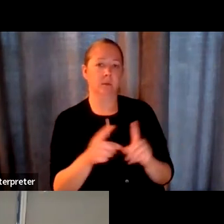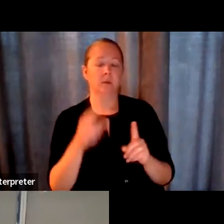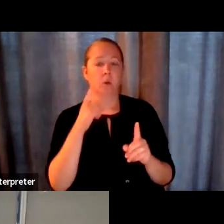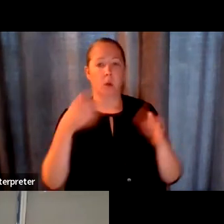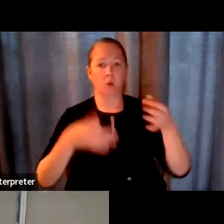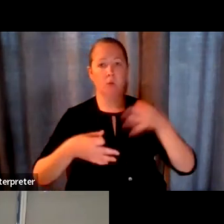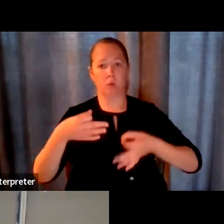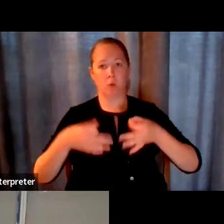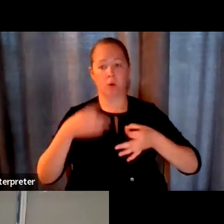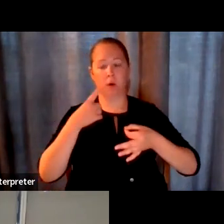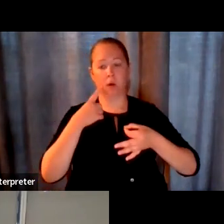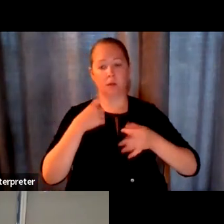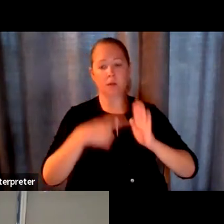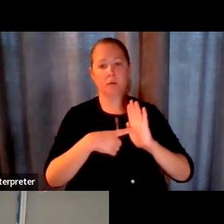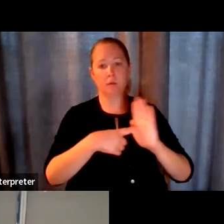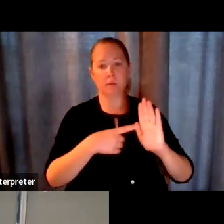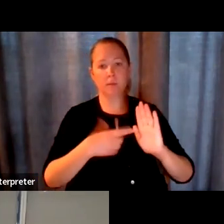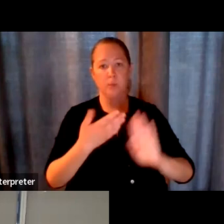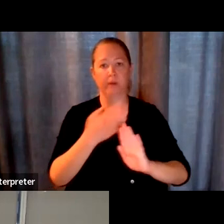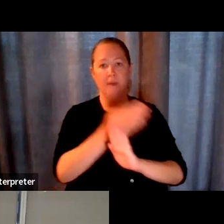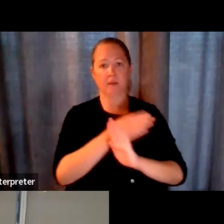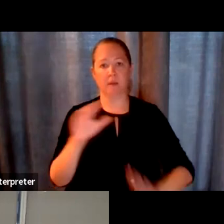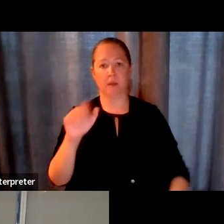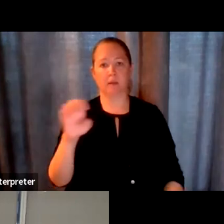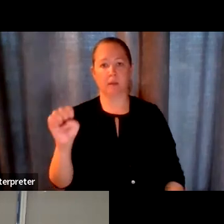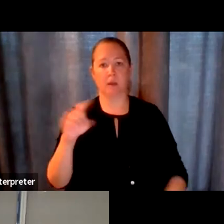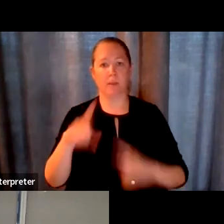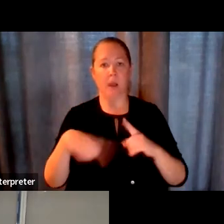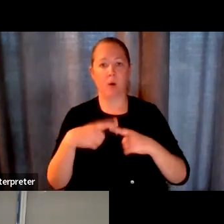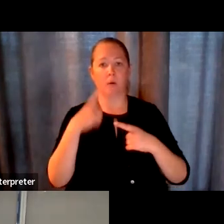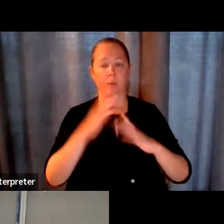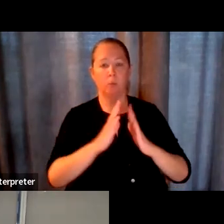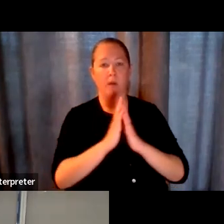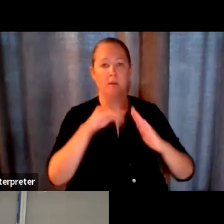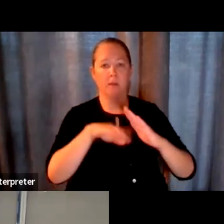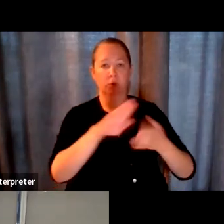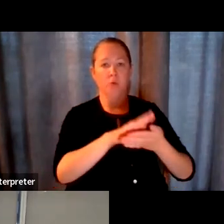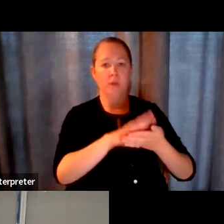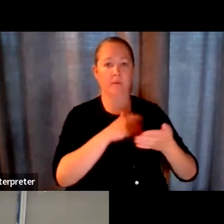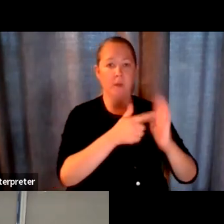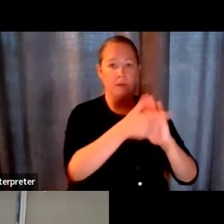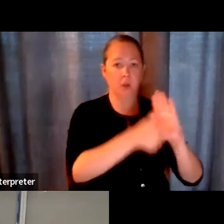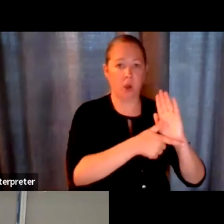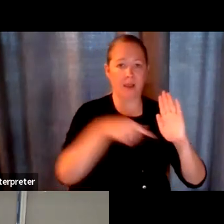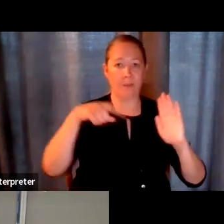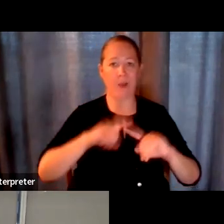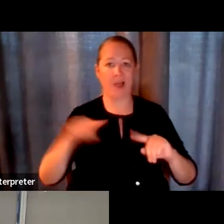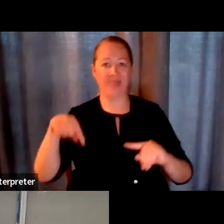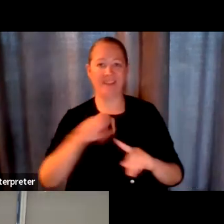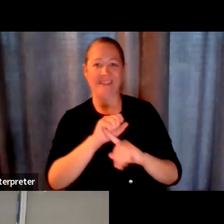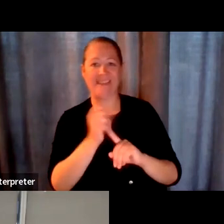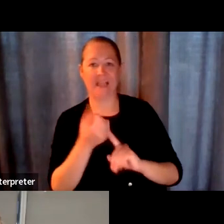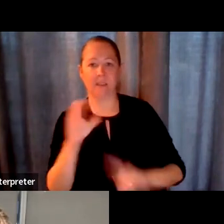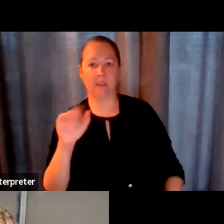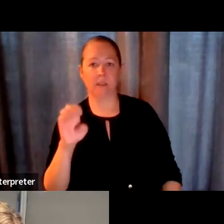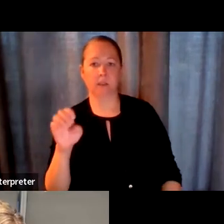previous cases about prayer in school and said, this is still good law. And then it just said, this case is different. Said Kennedy, the facts